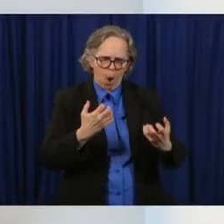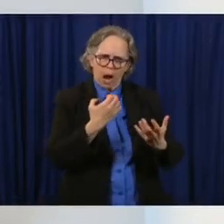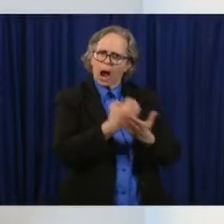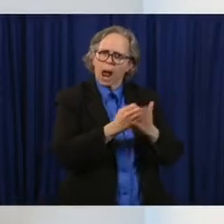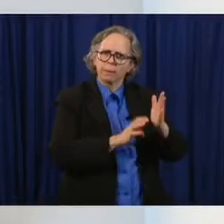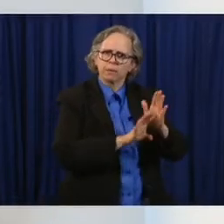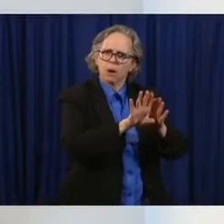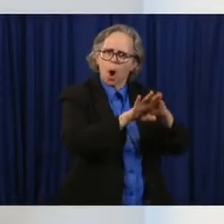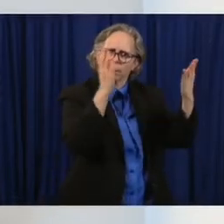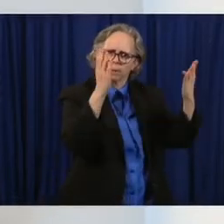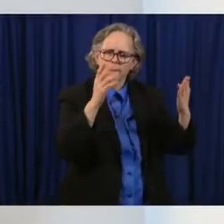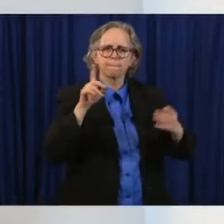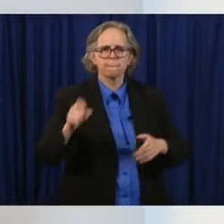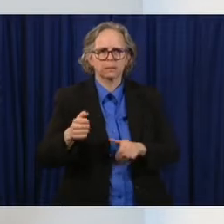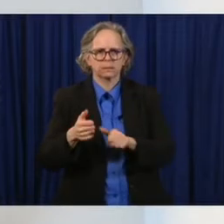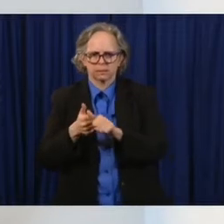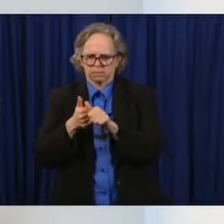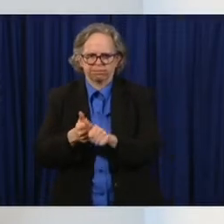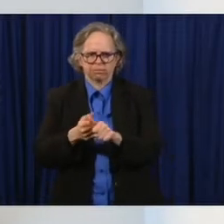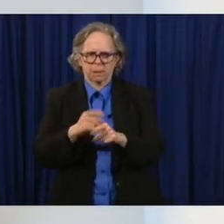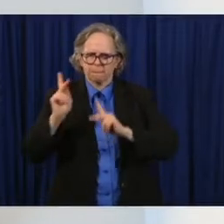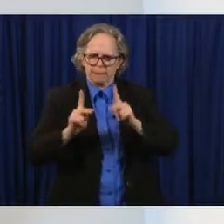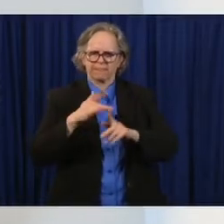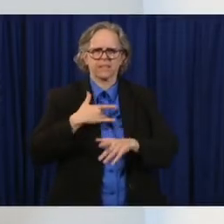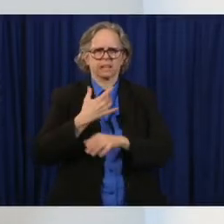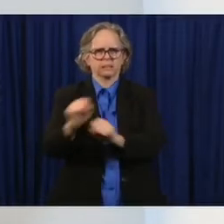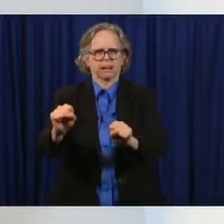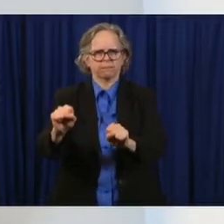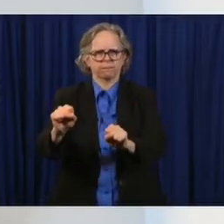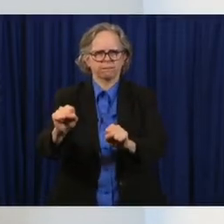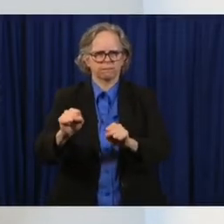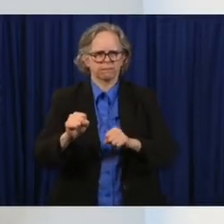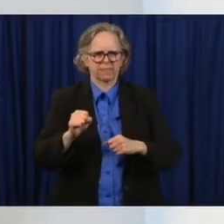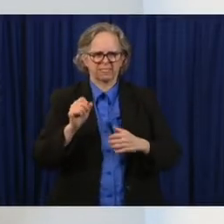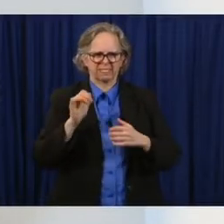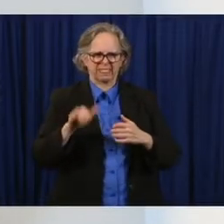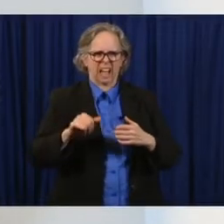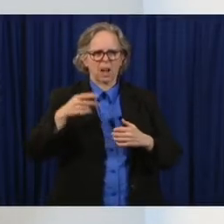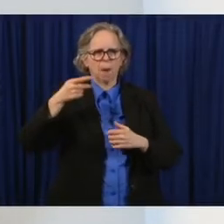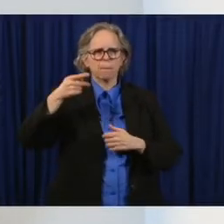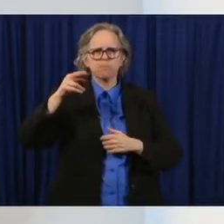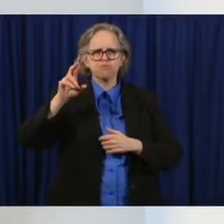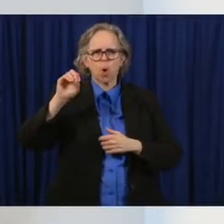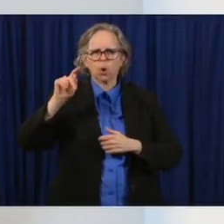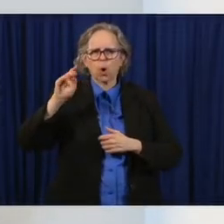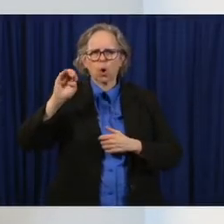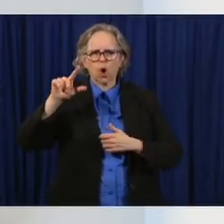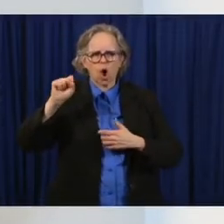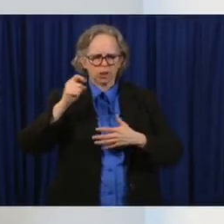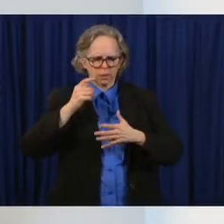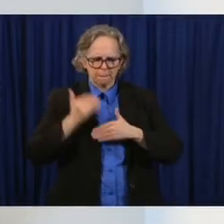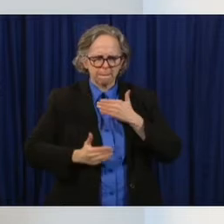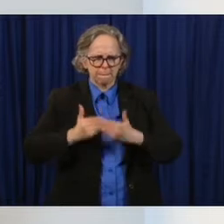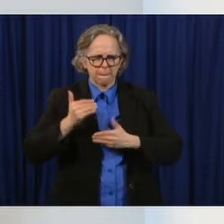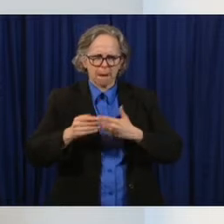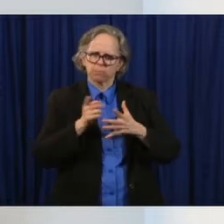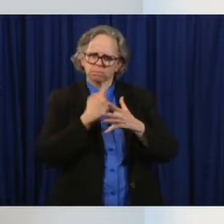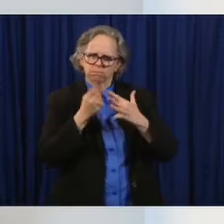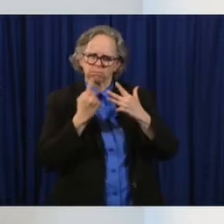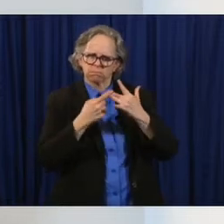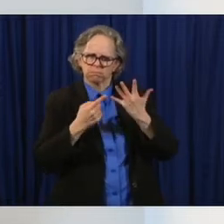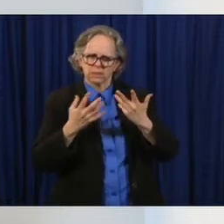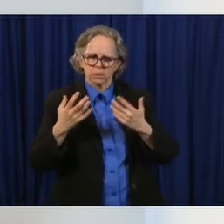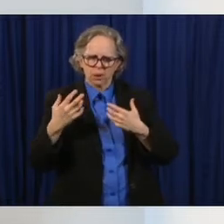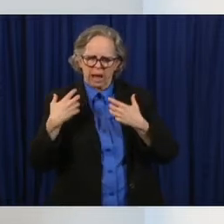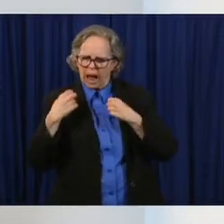So the protocols that will be in here have been tested and run through health filters to make them as safe as